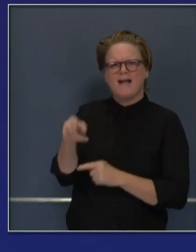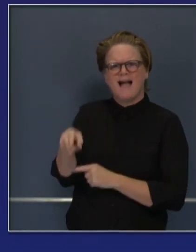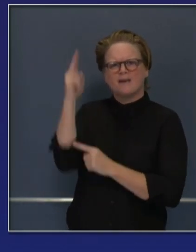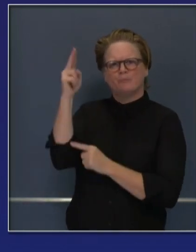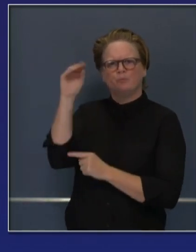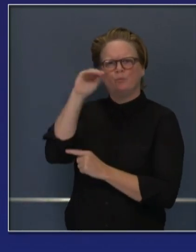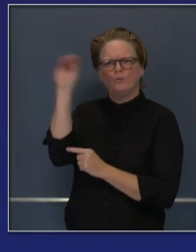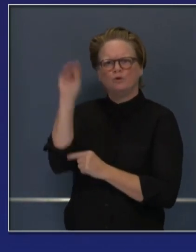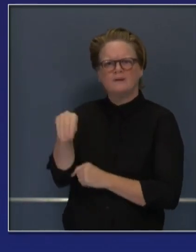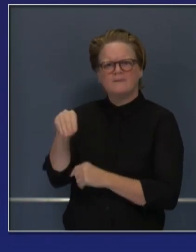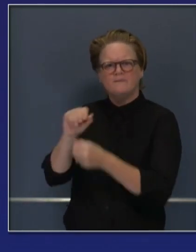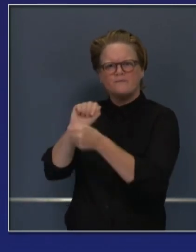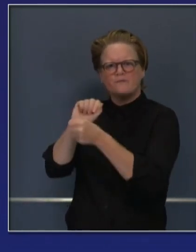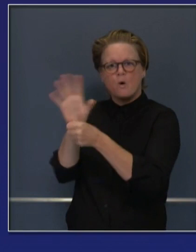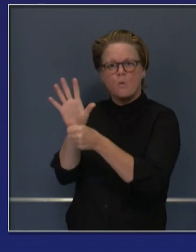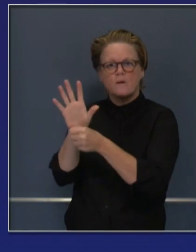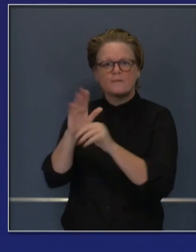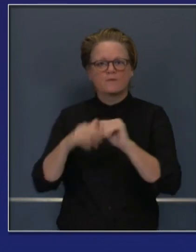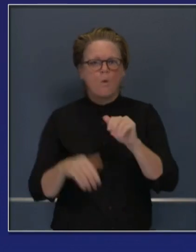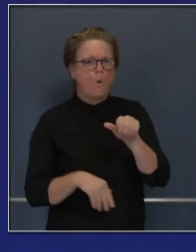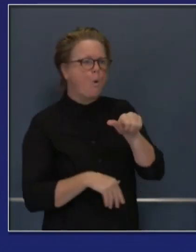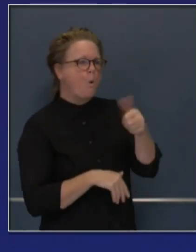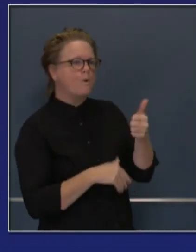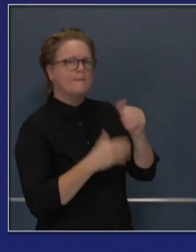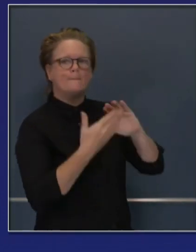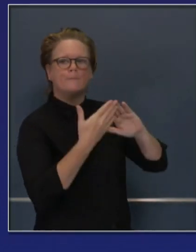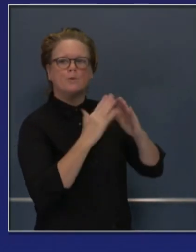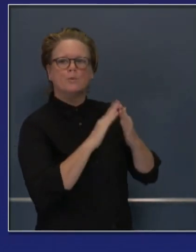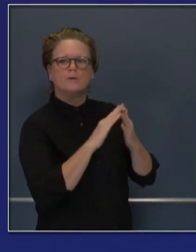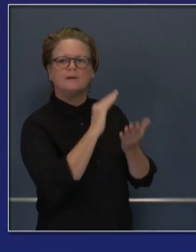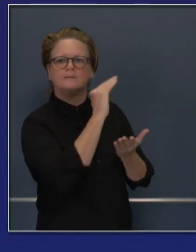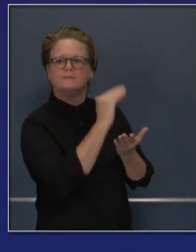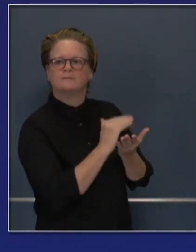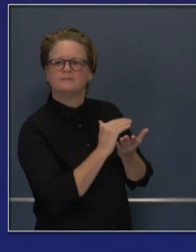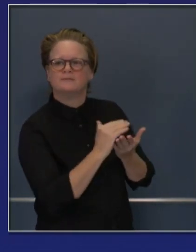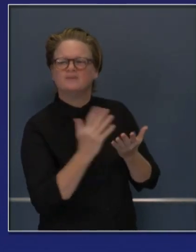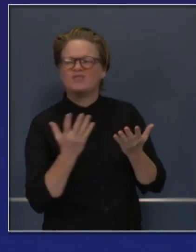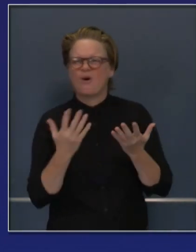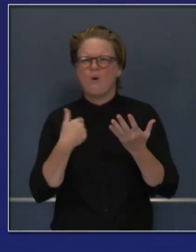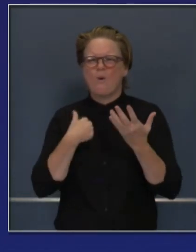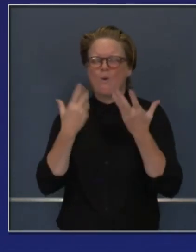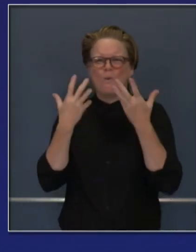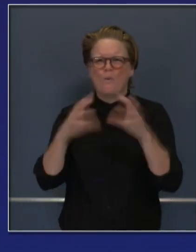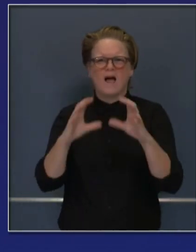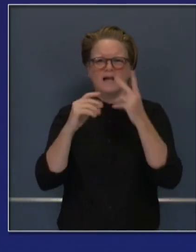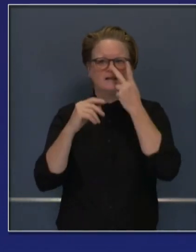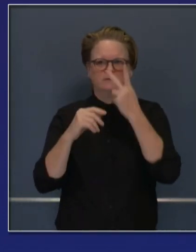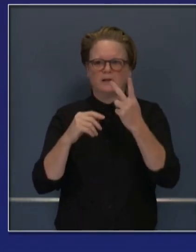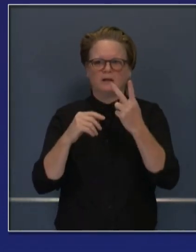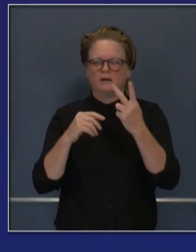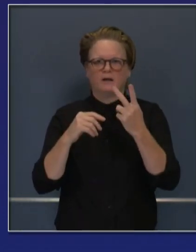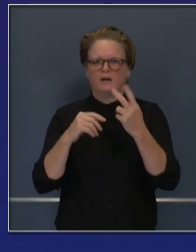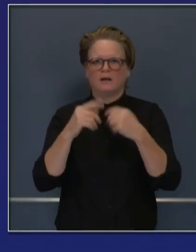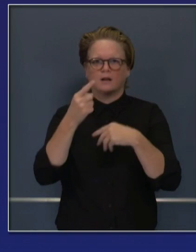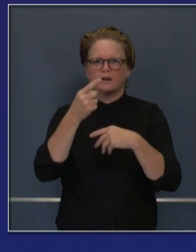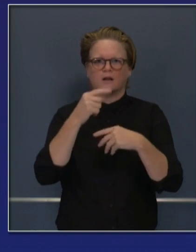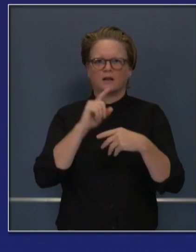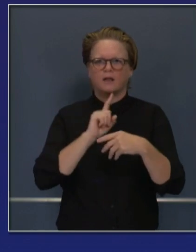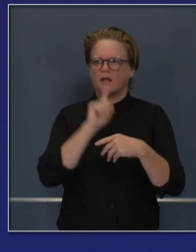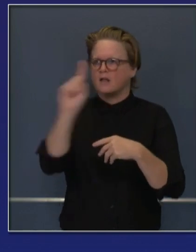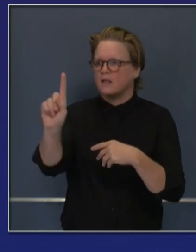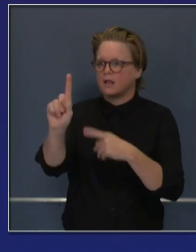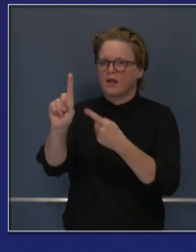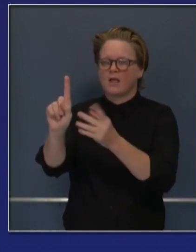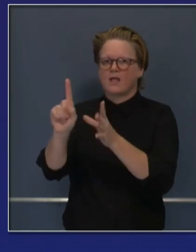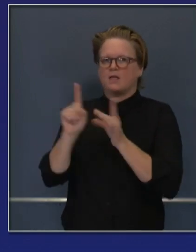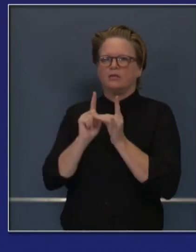that those movements aren't going to create an increased risk for yourselves, for those you're seeing, and for the communities